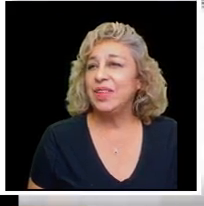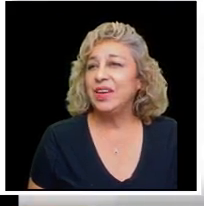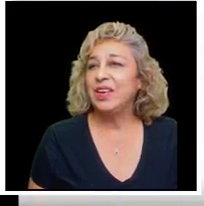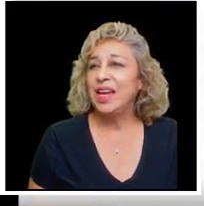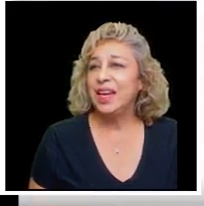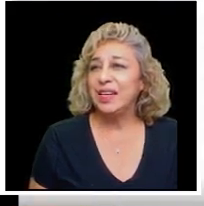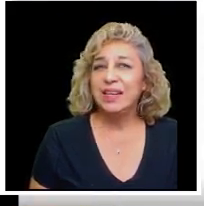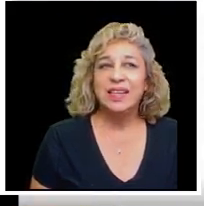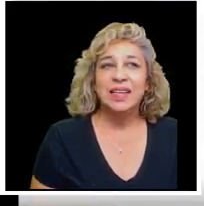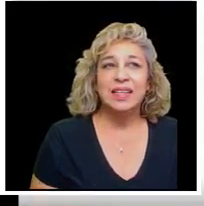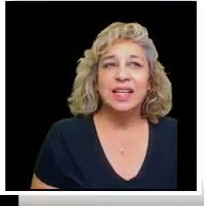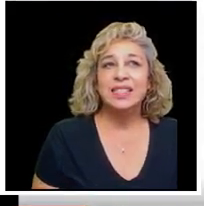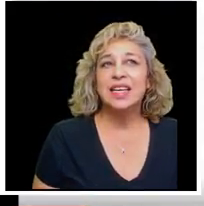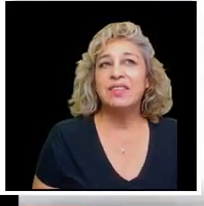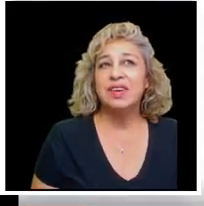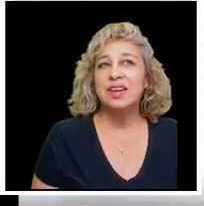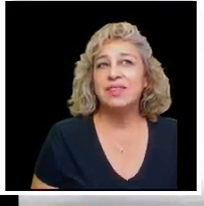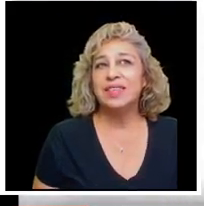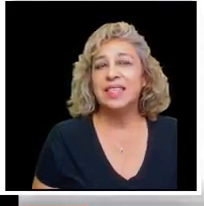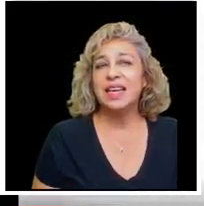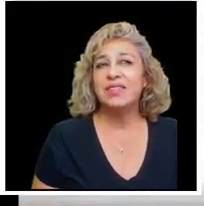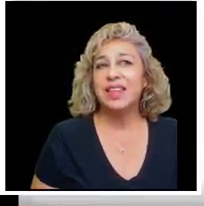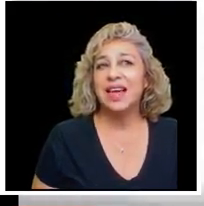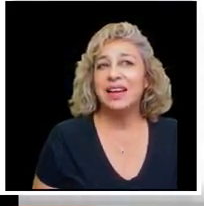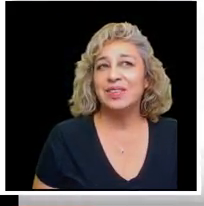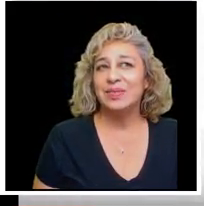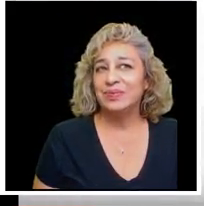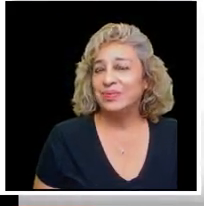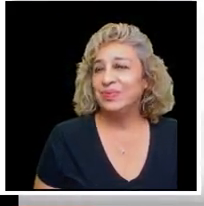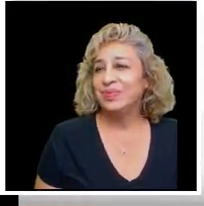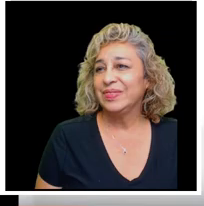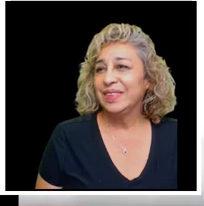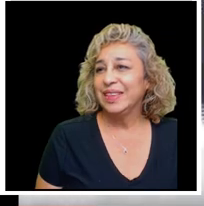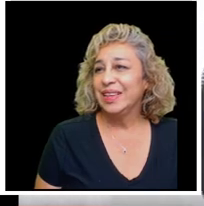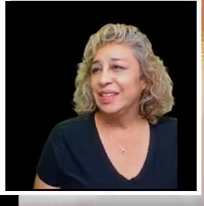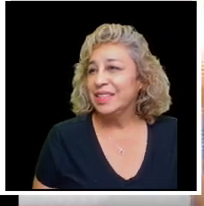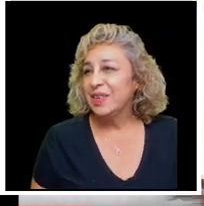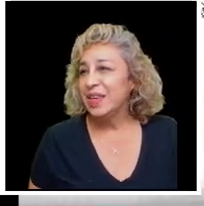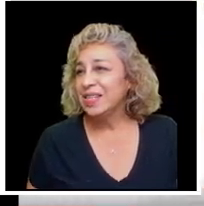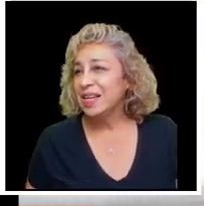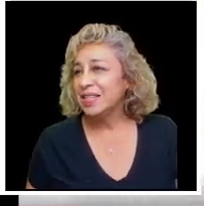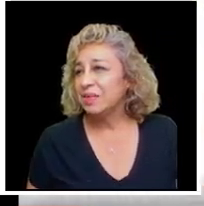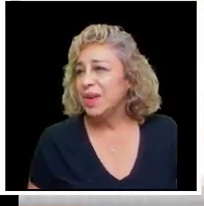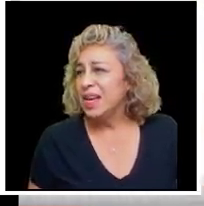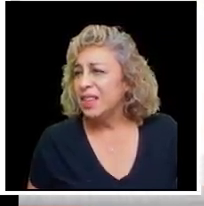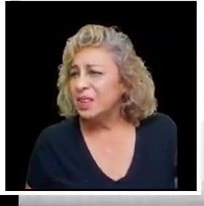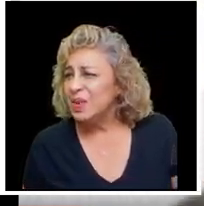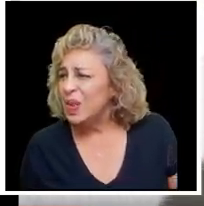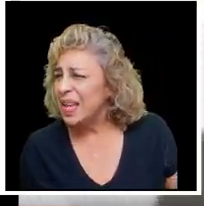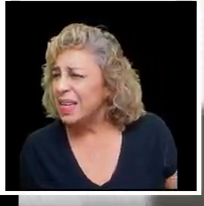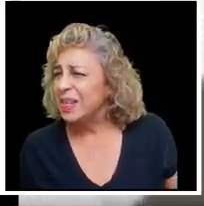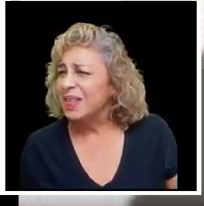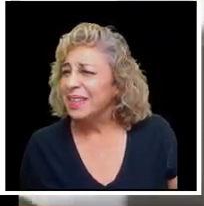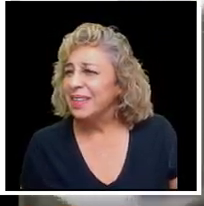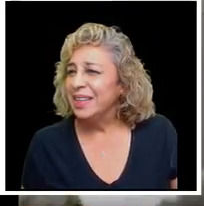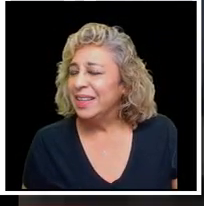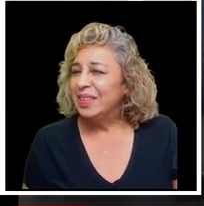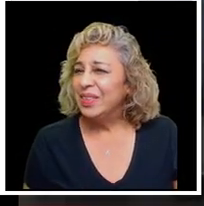okay that's the governor of the state of Evancho so he's got some